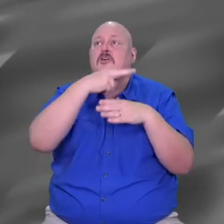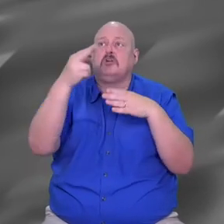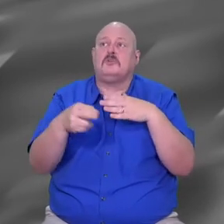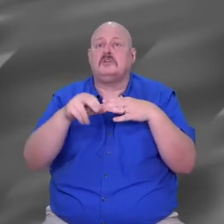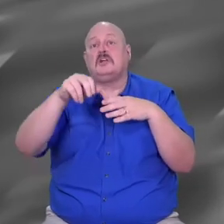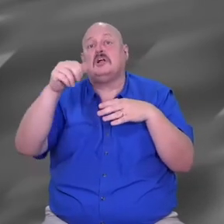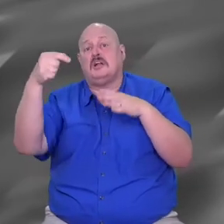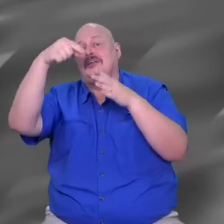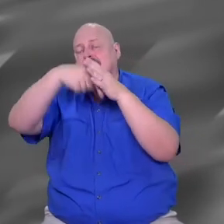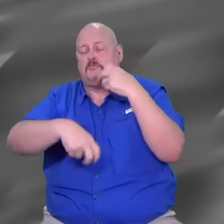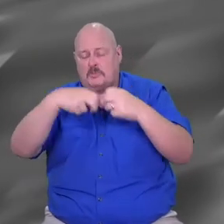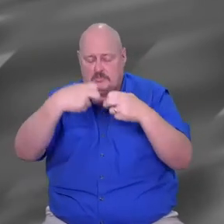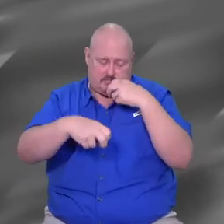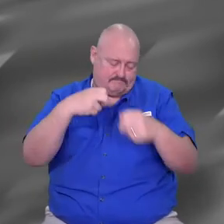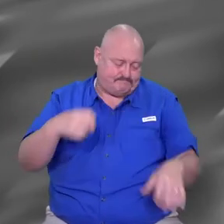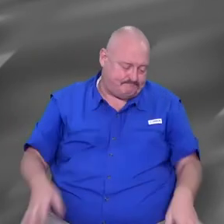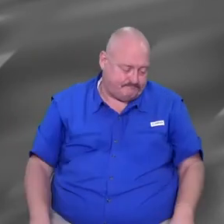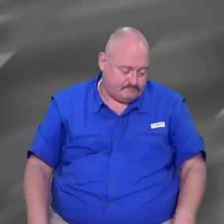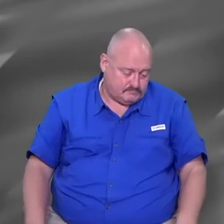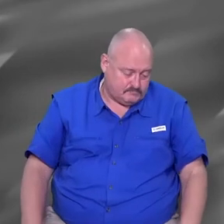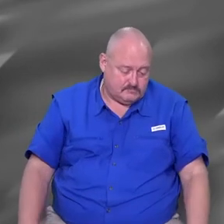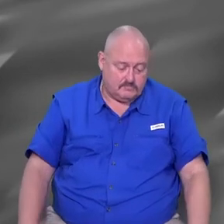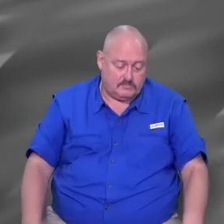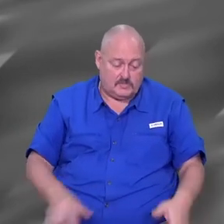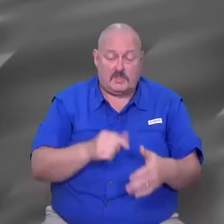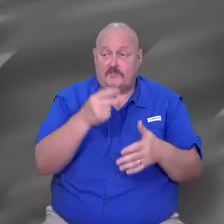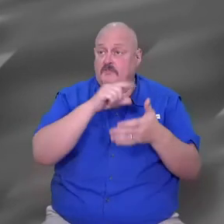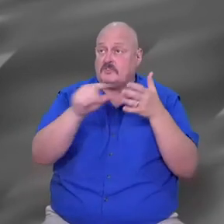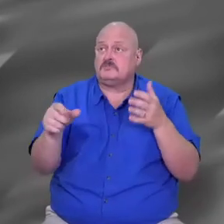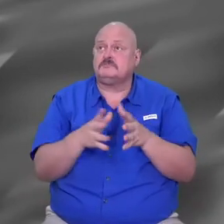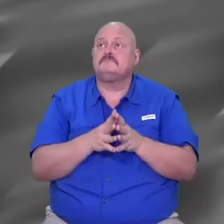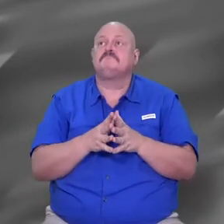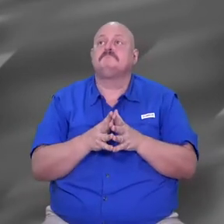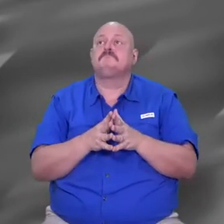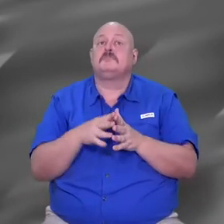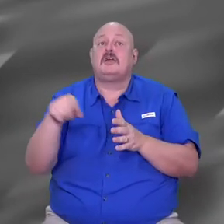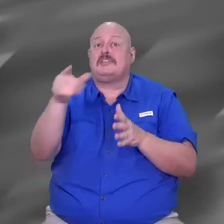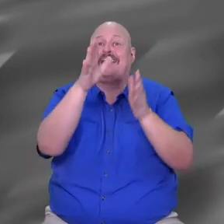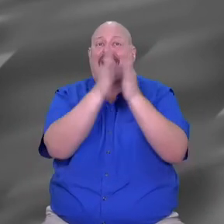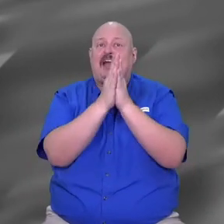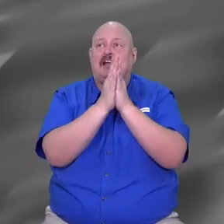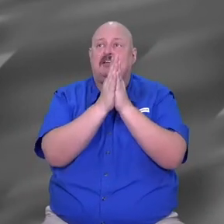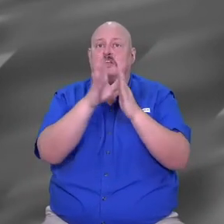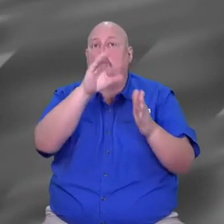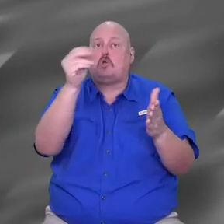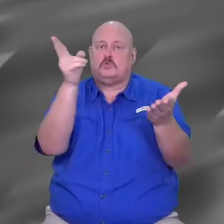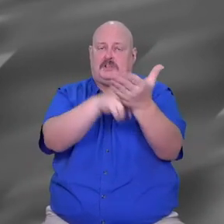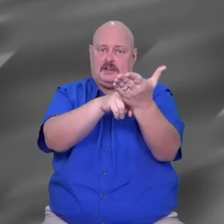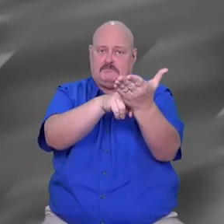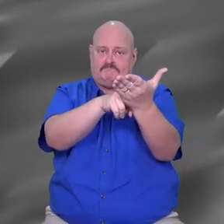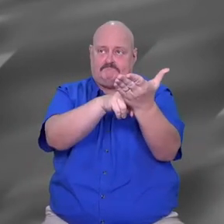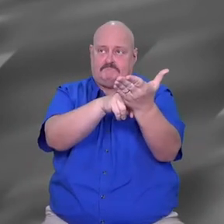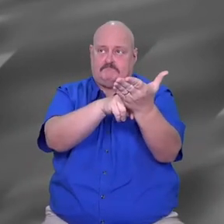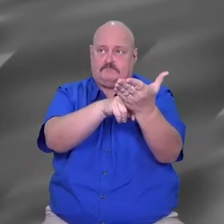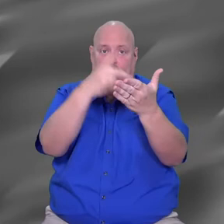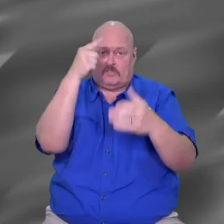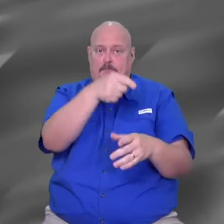another deeper issue in life. First couple verses, they ask you to, quote, co-sign for